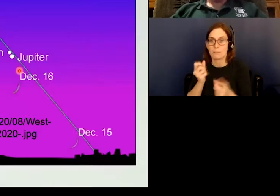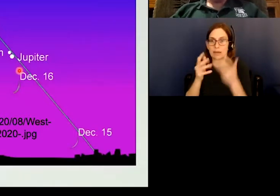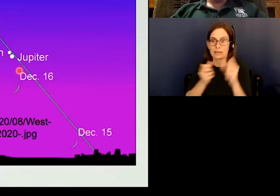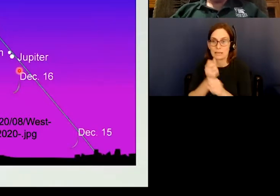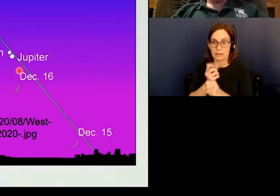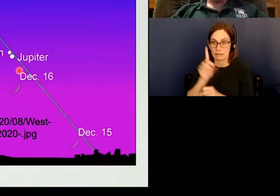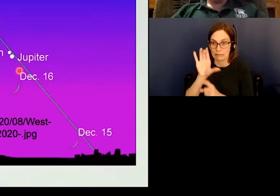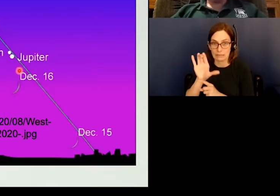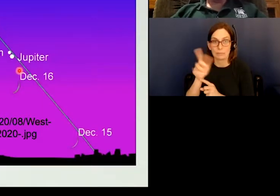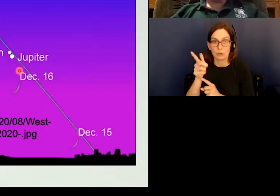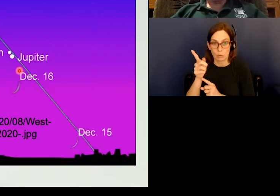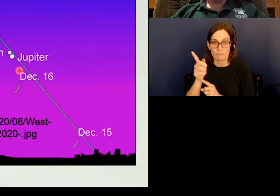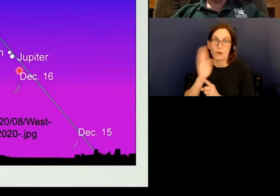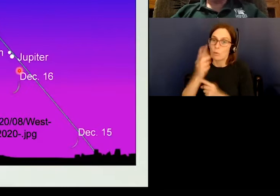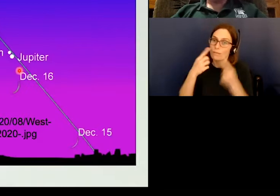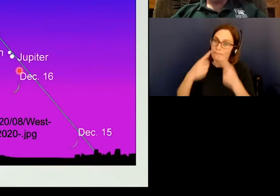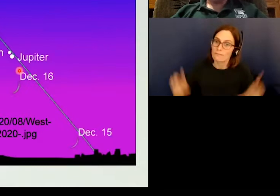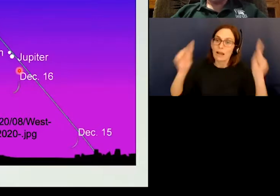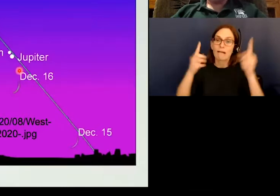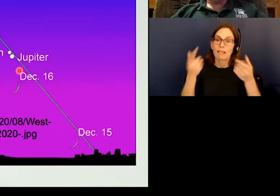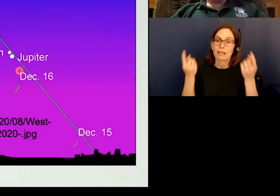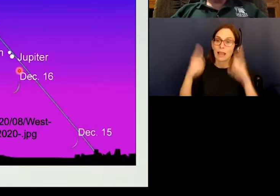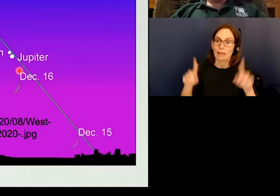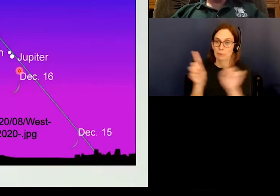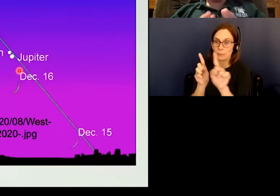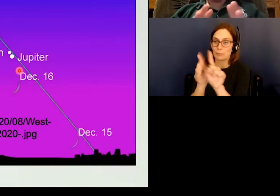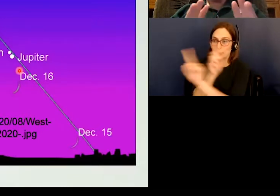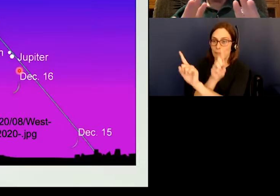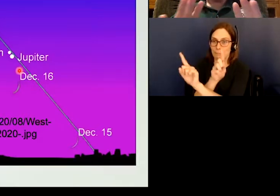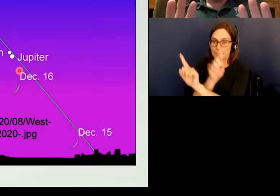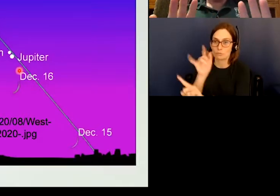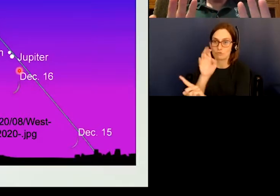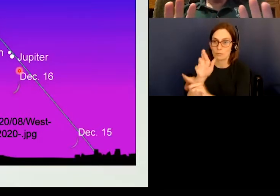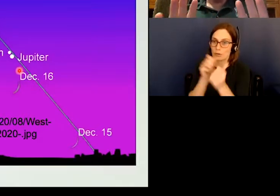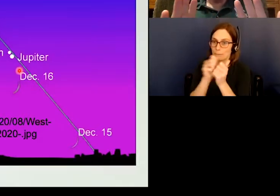it finally happens. Jupiter will pass right by Saturn. This only